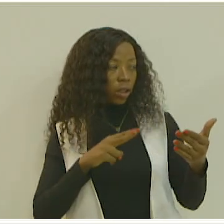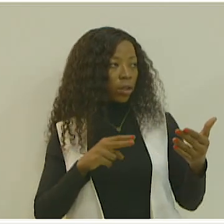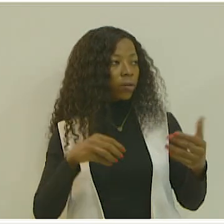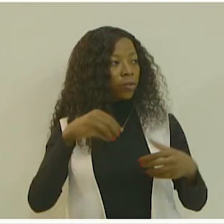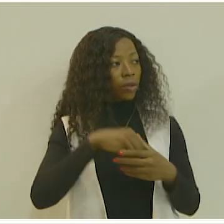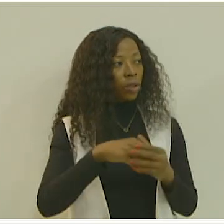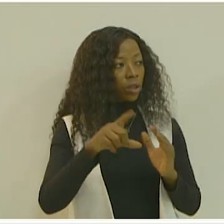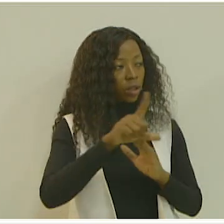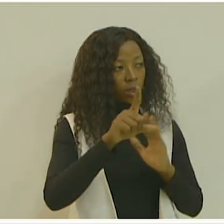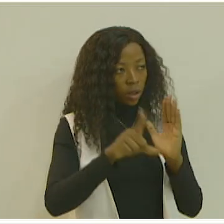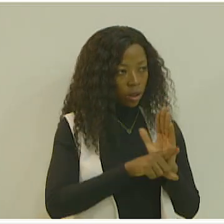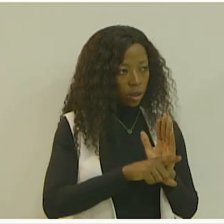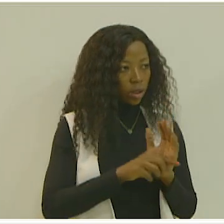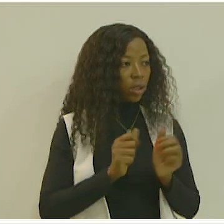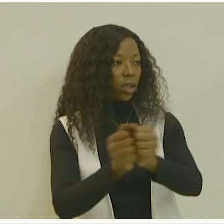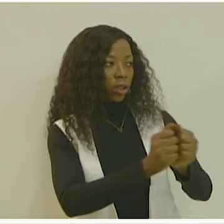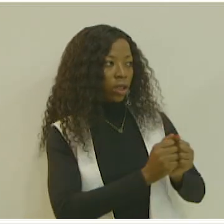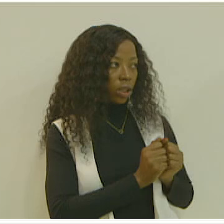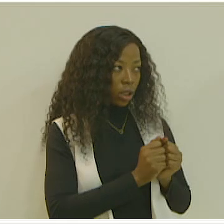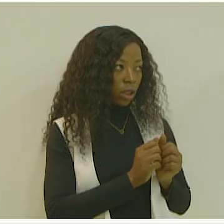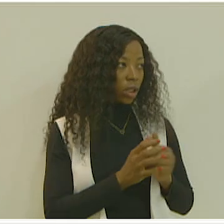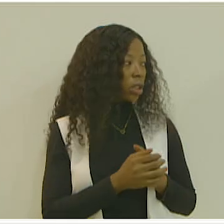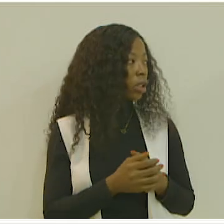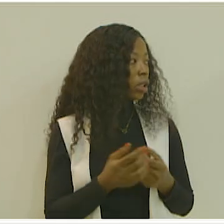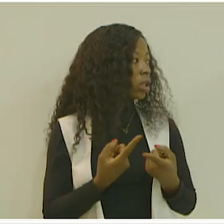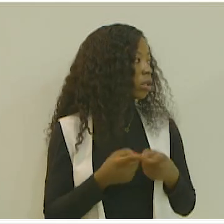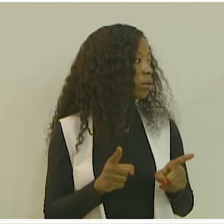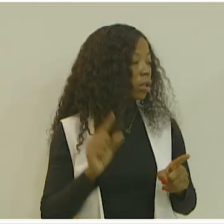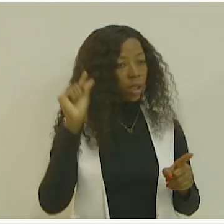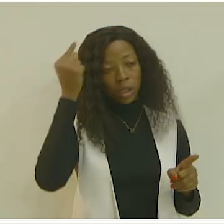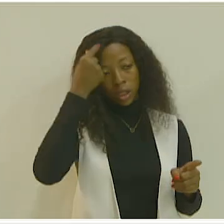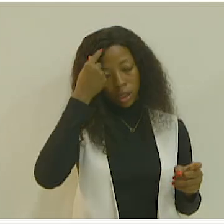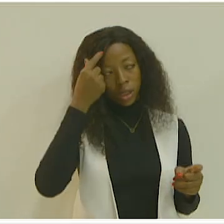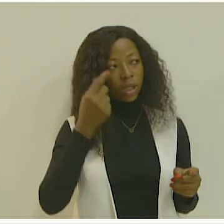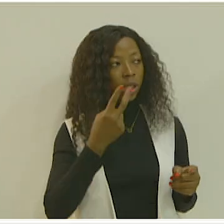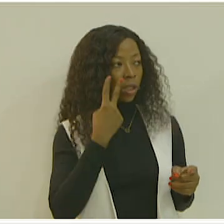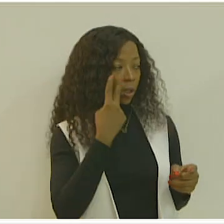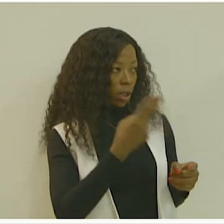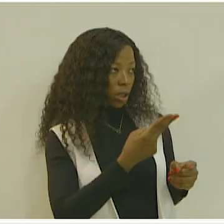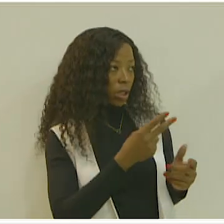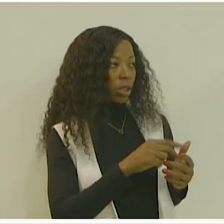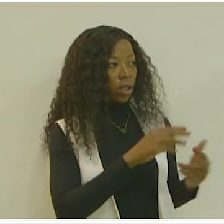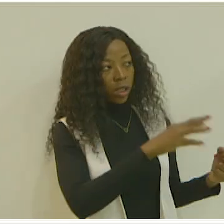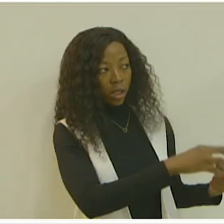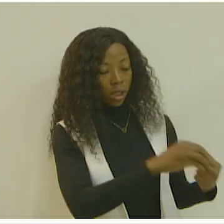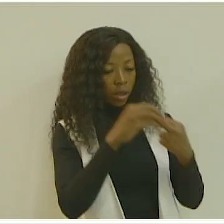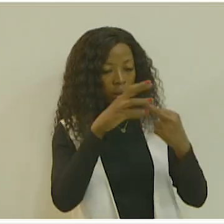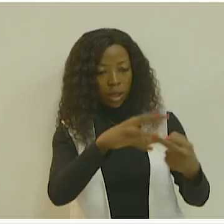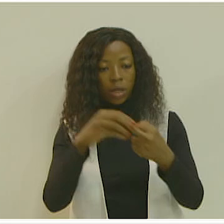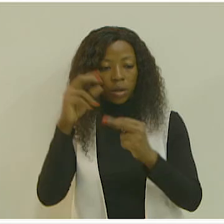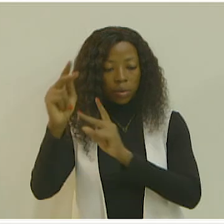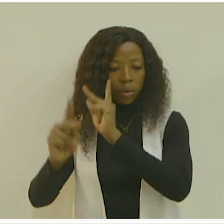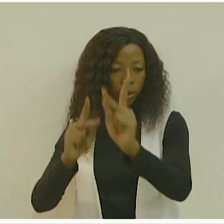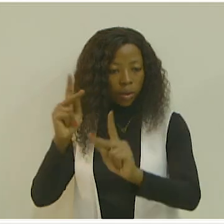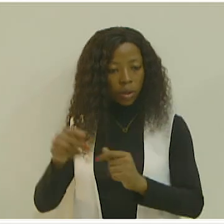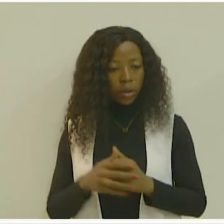the Tripartite Committee or the three-way committee. But the President, looking at the nomination, and believing, say, there is